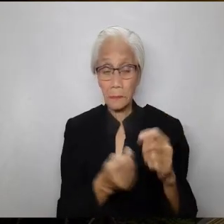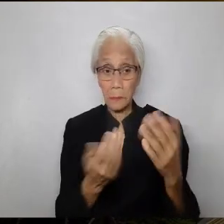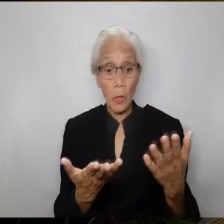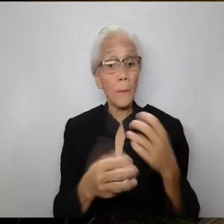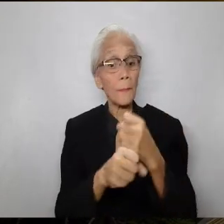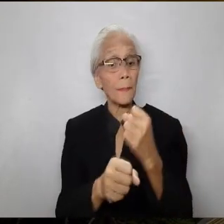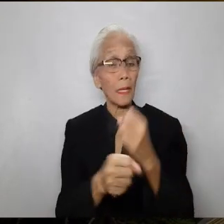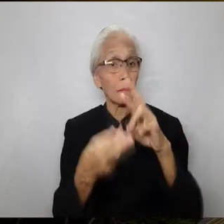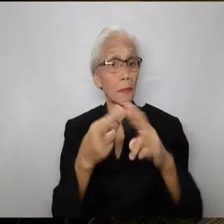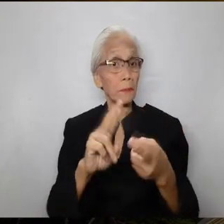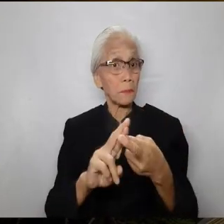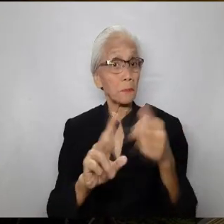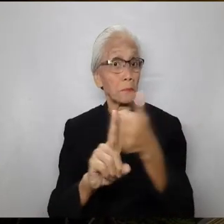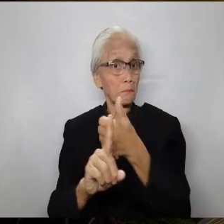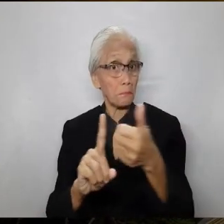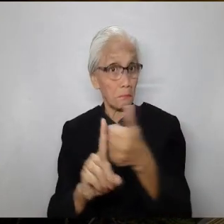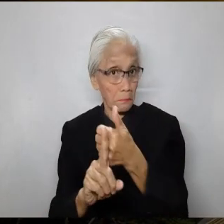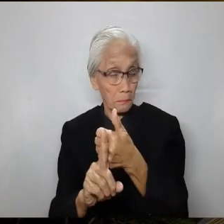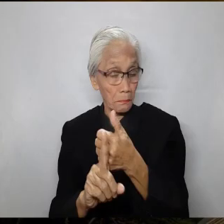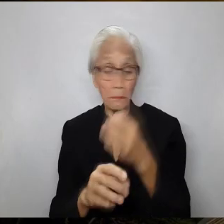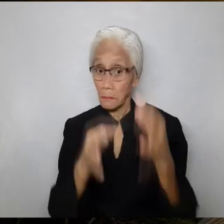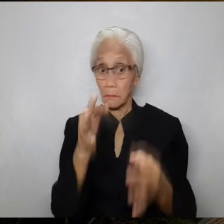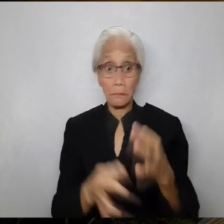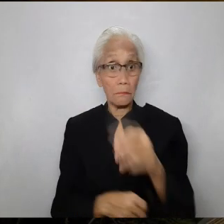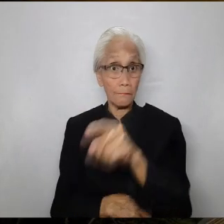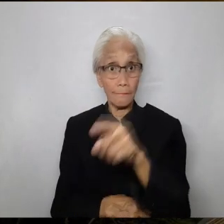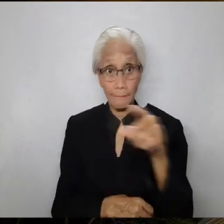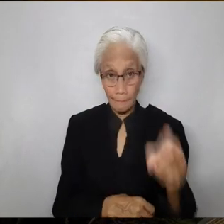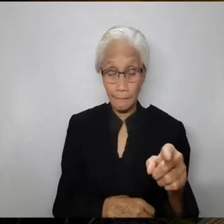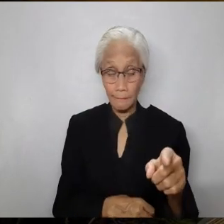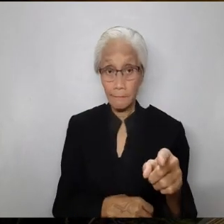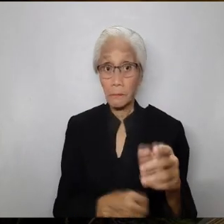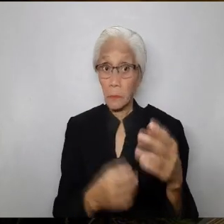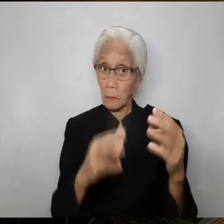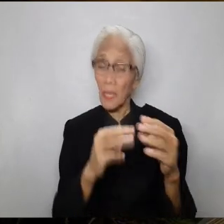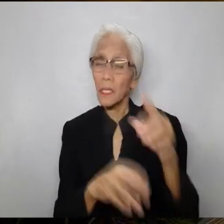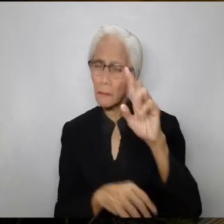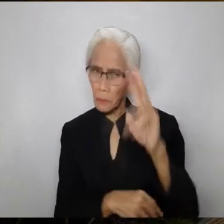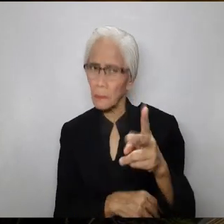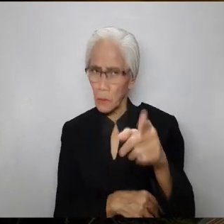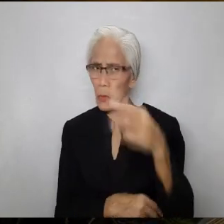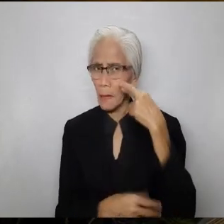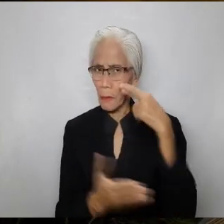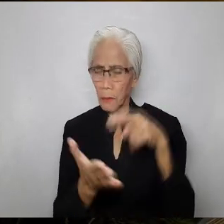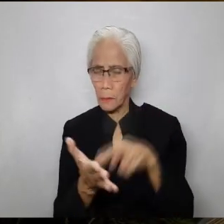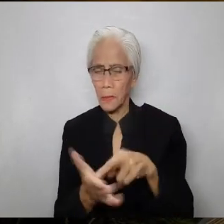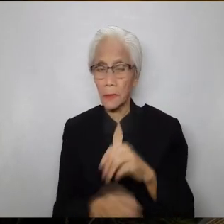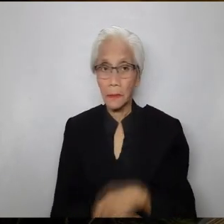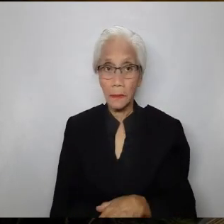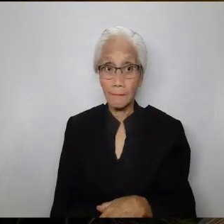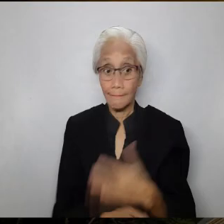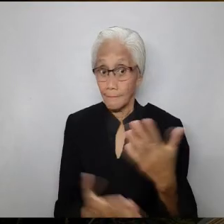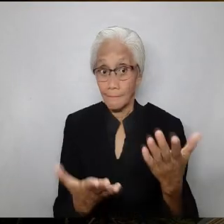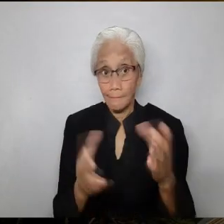into details of what makes a relationship abusive. If you are in one, certainly you